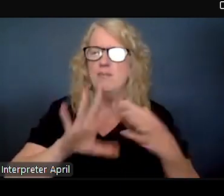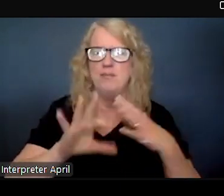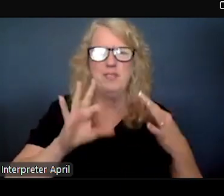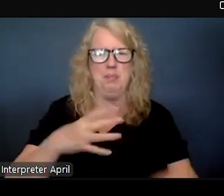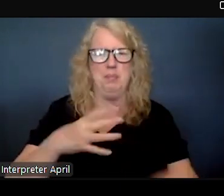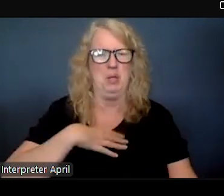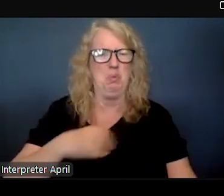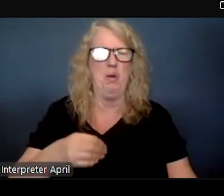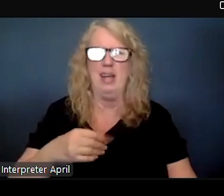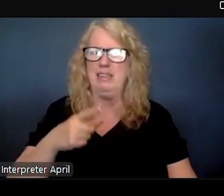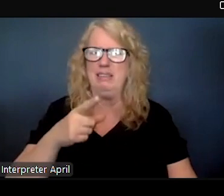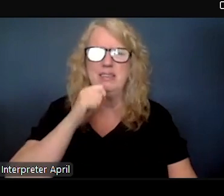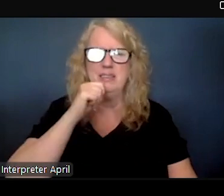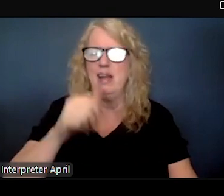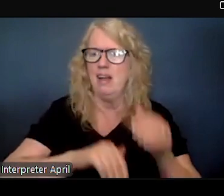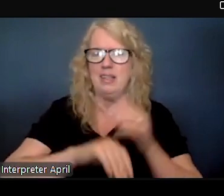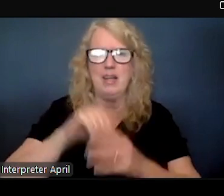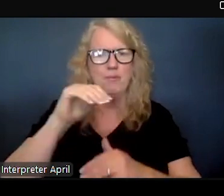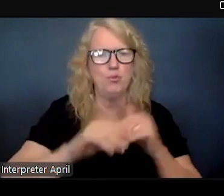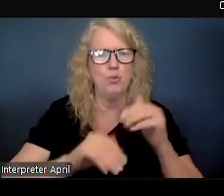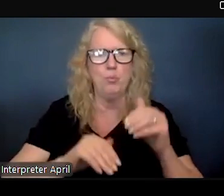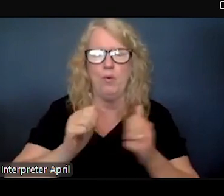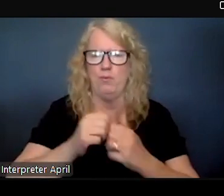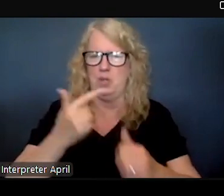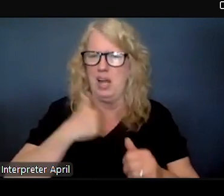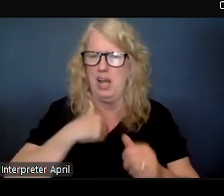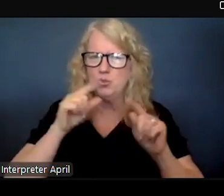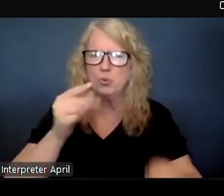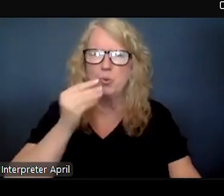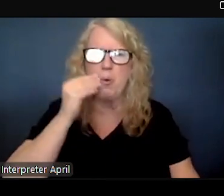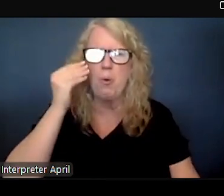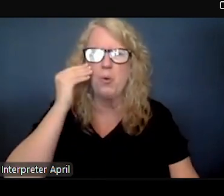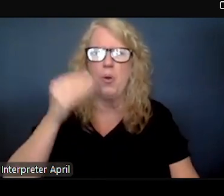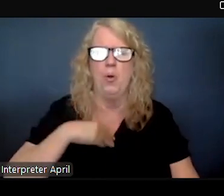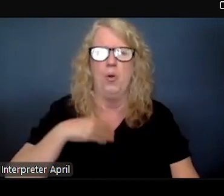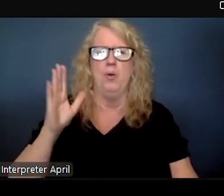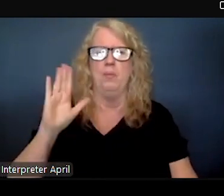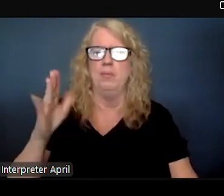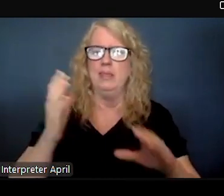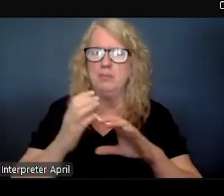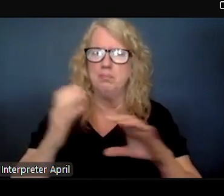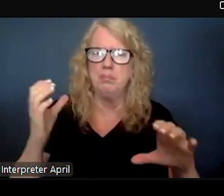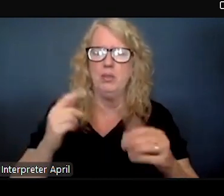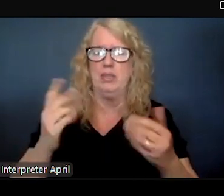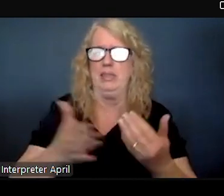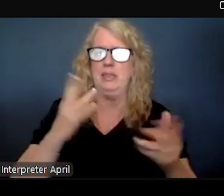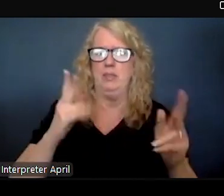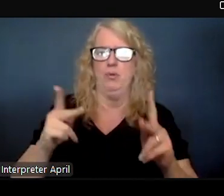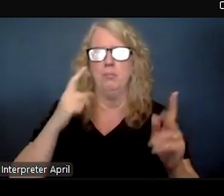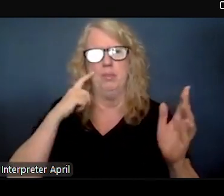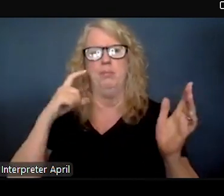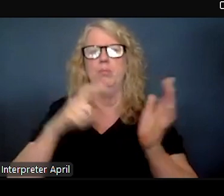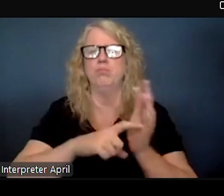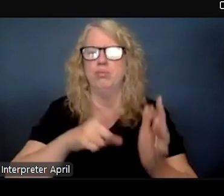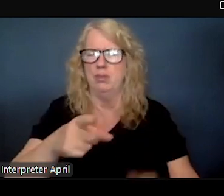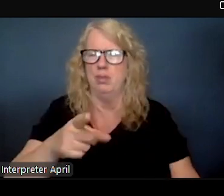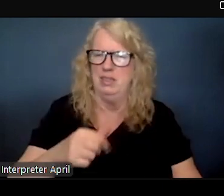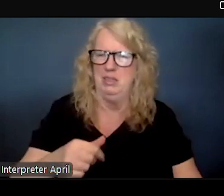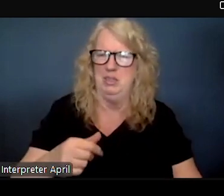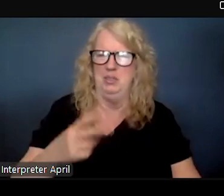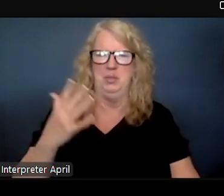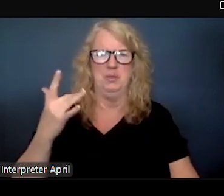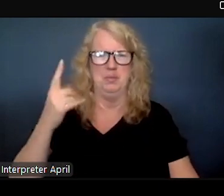that it wasn't the most comfortable for us to go to homes. It's bigger, easier for people to look at it and see,